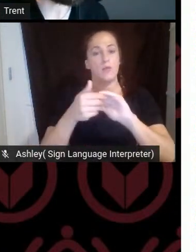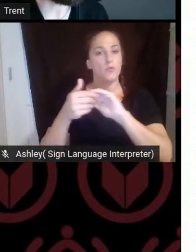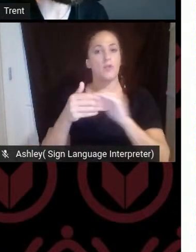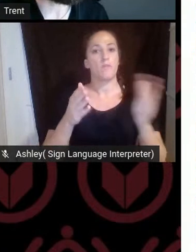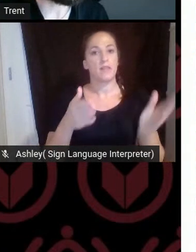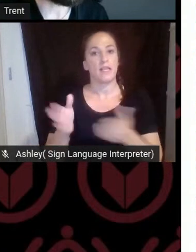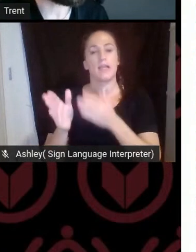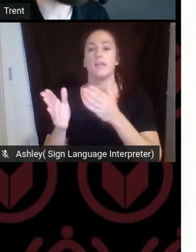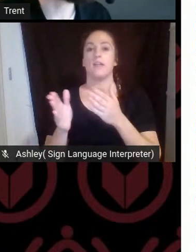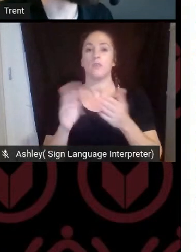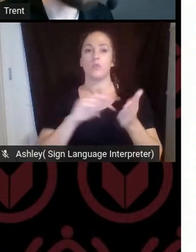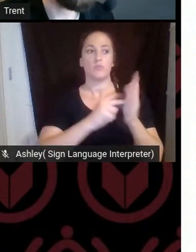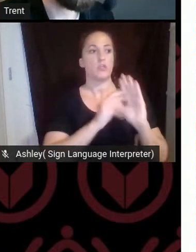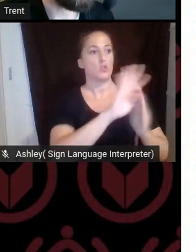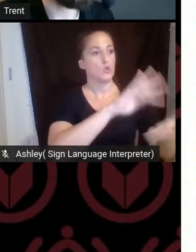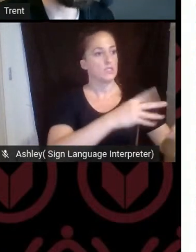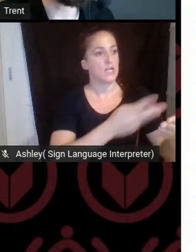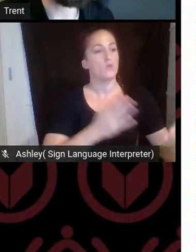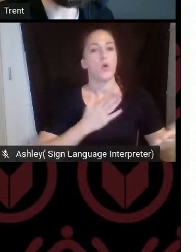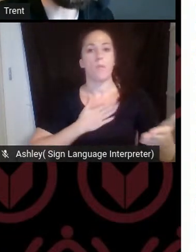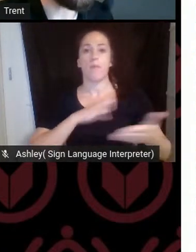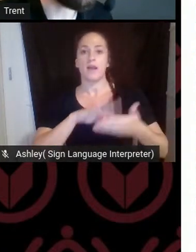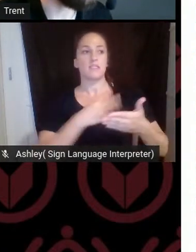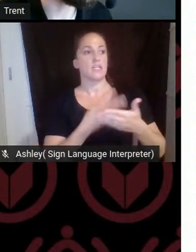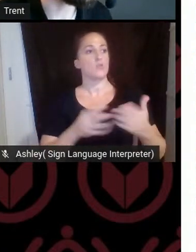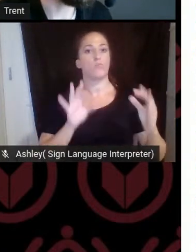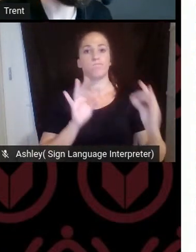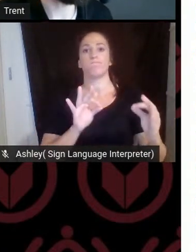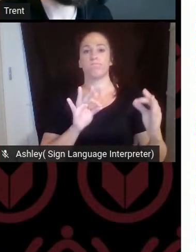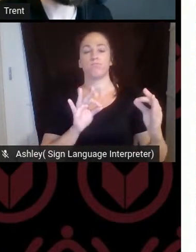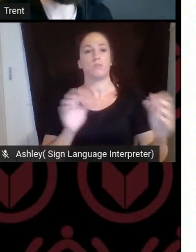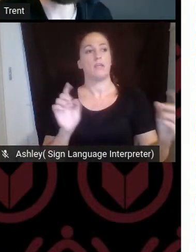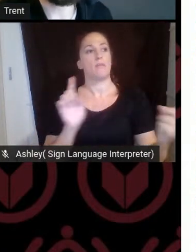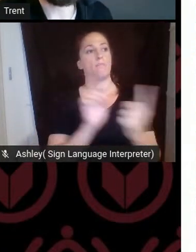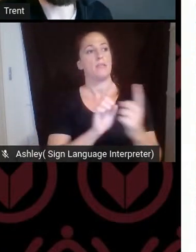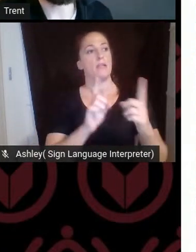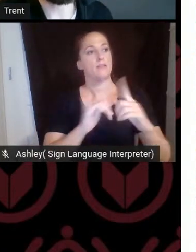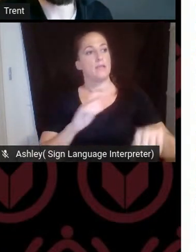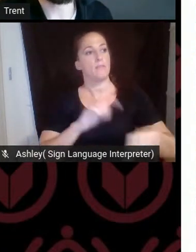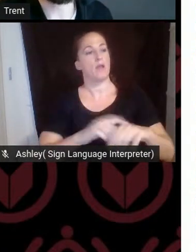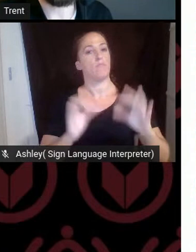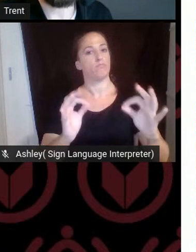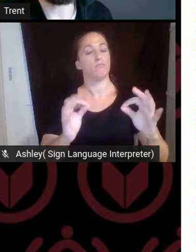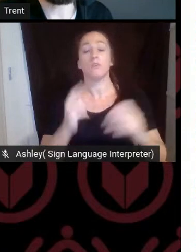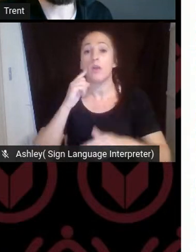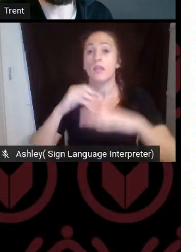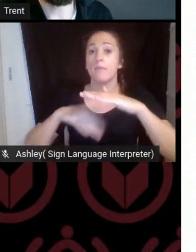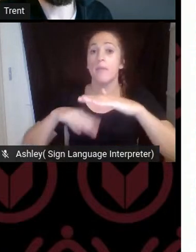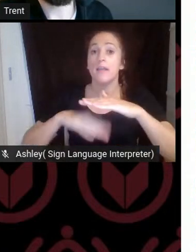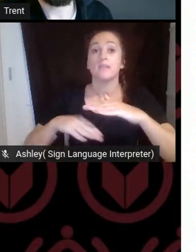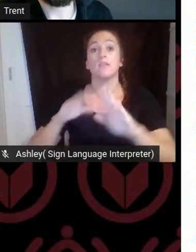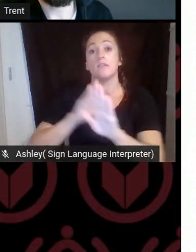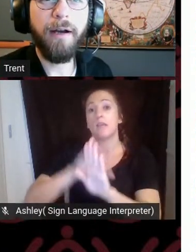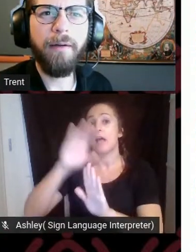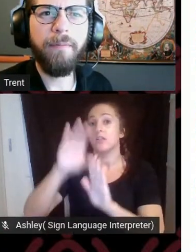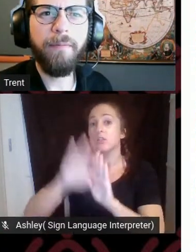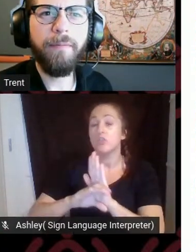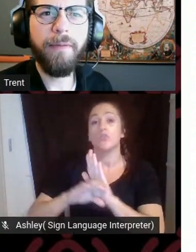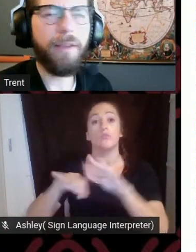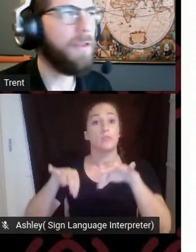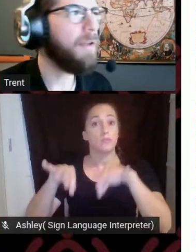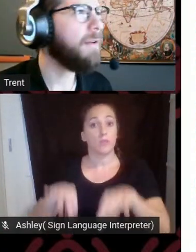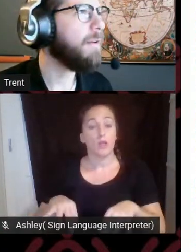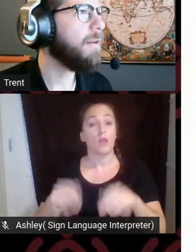find a time that works for everybody. So I think that covers the basics of calendar.